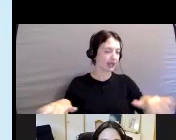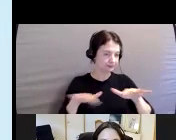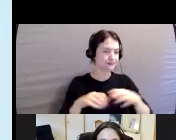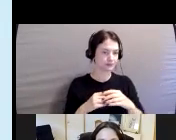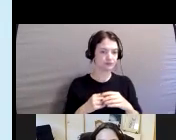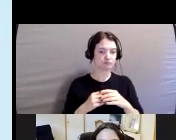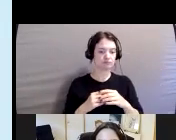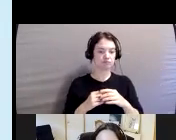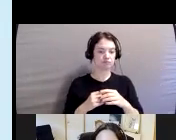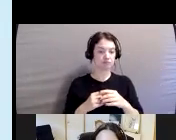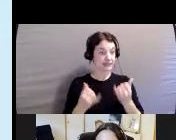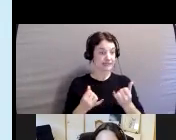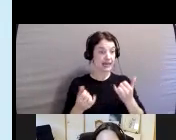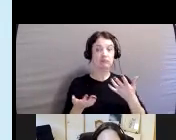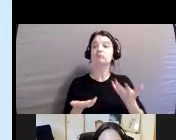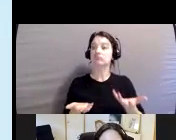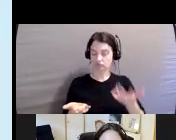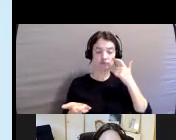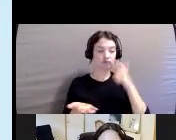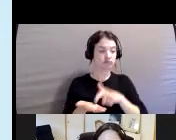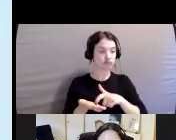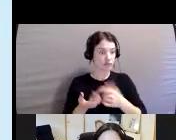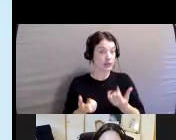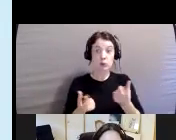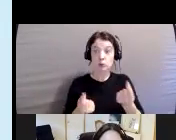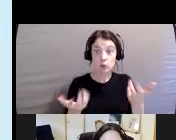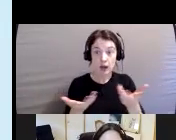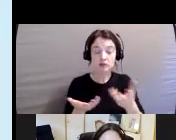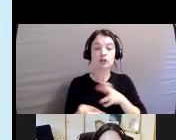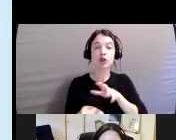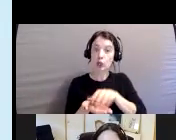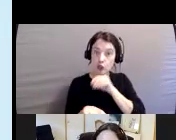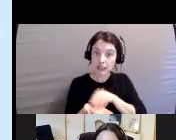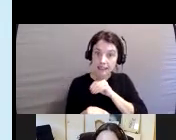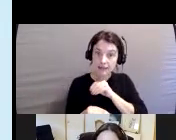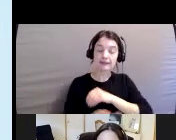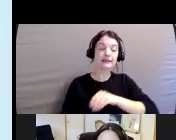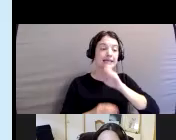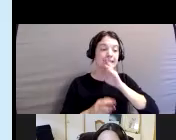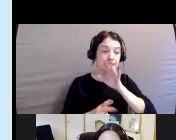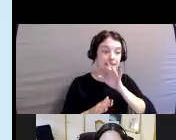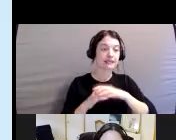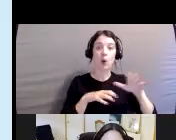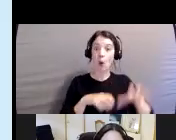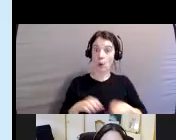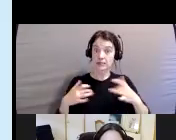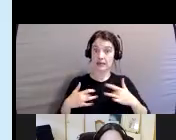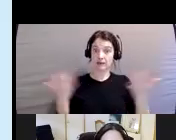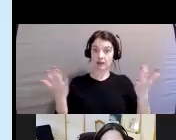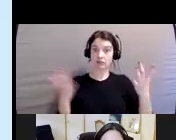We acknowledge that we are learning, speaking, and hosting this virtual event on the traditional lands of the